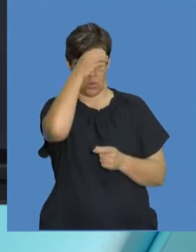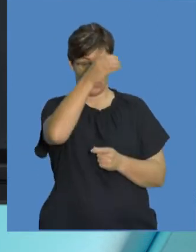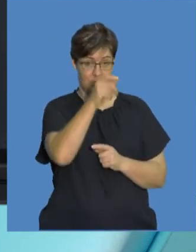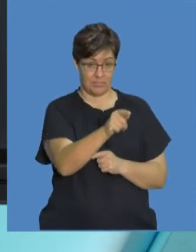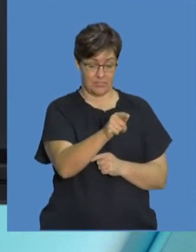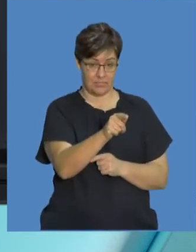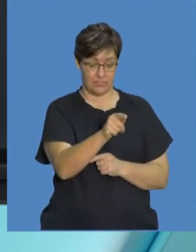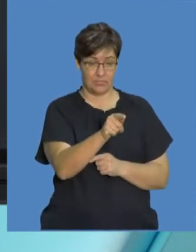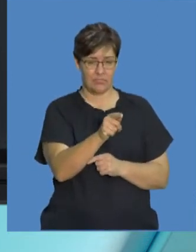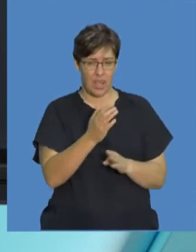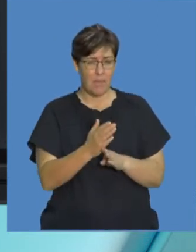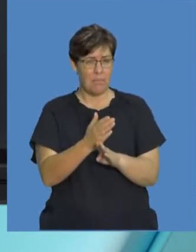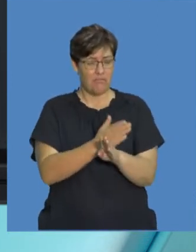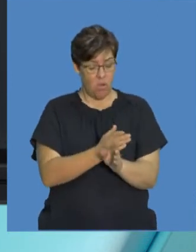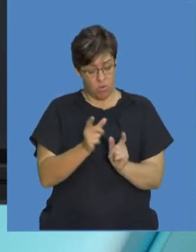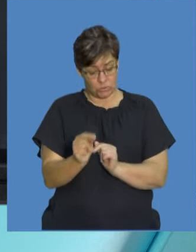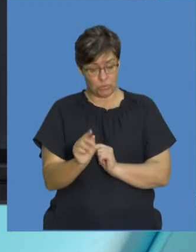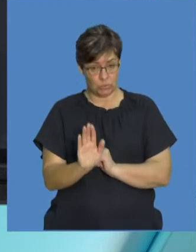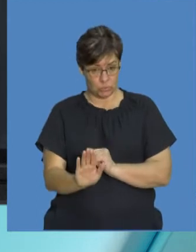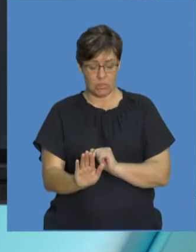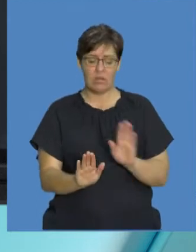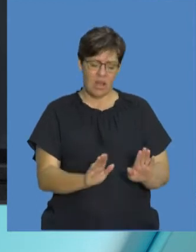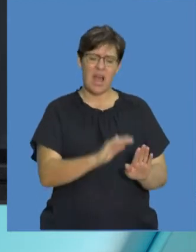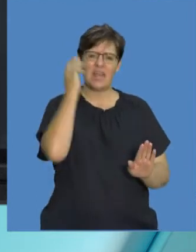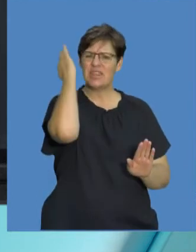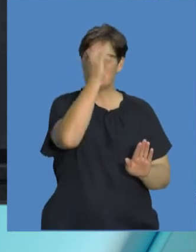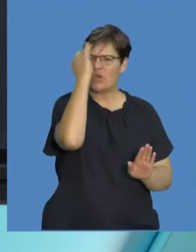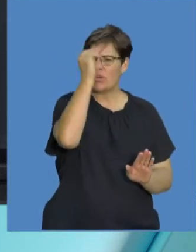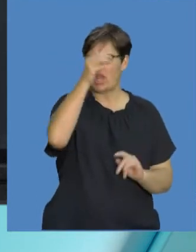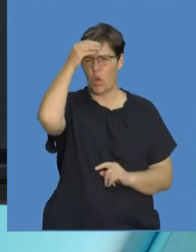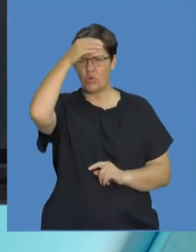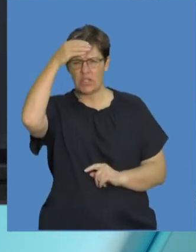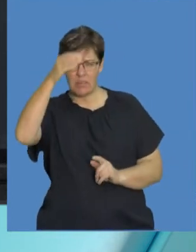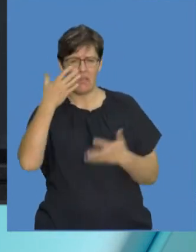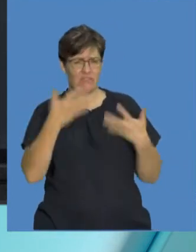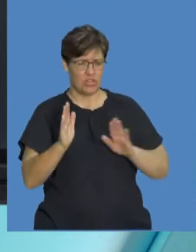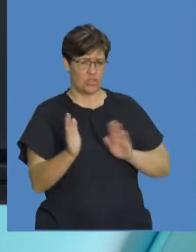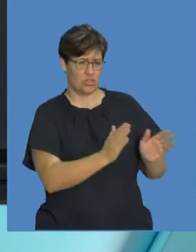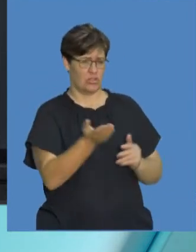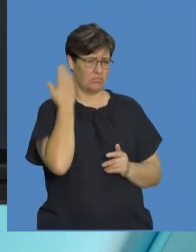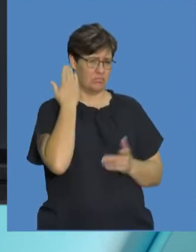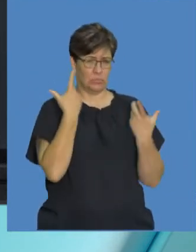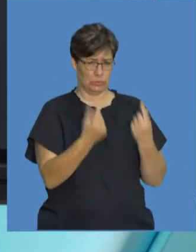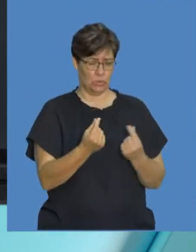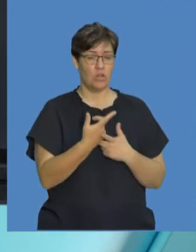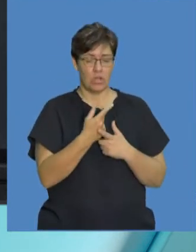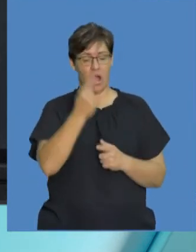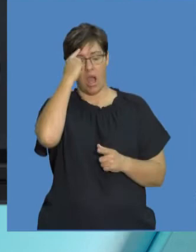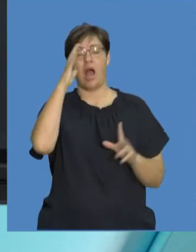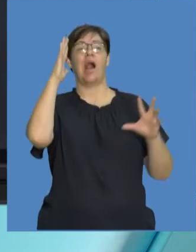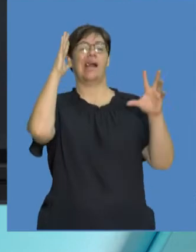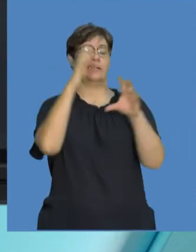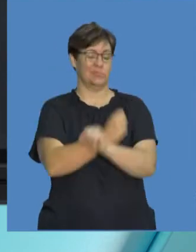do that, let's just go through some of the theory, some of the concepts that we've discussed already, just to refresh our memories so